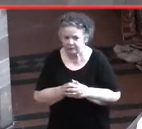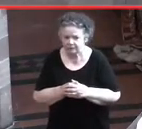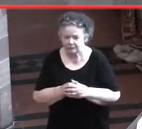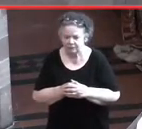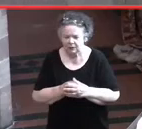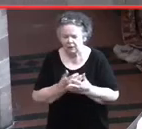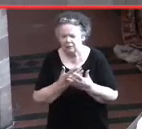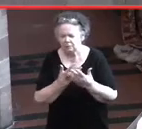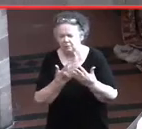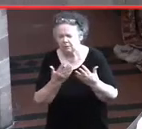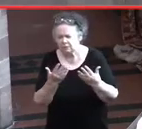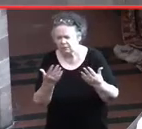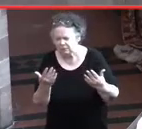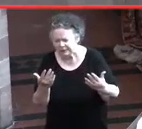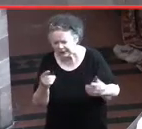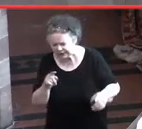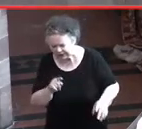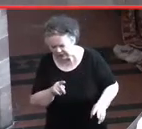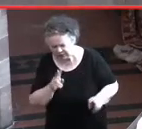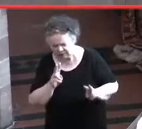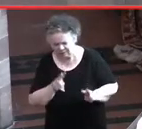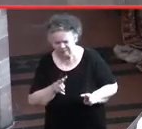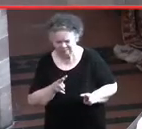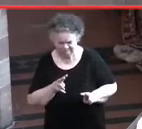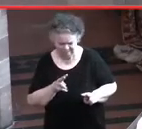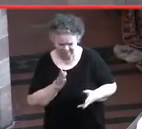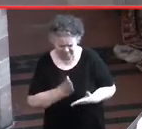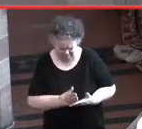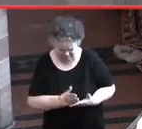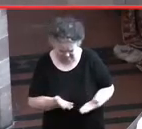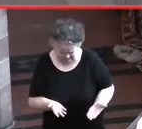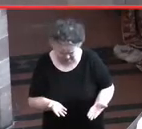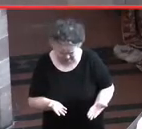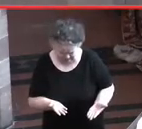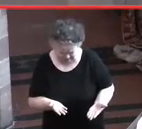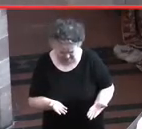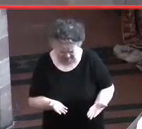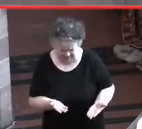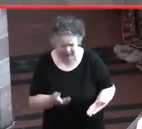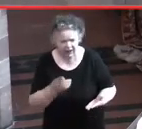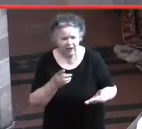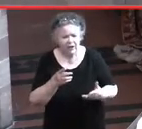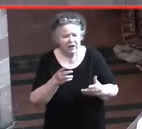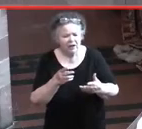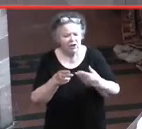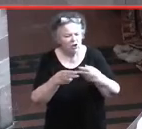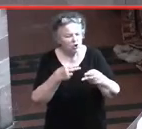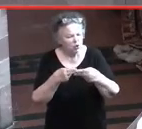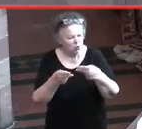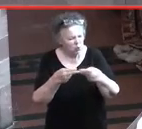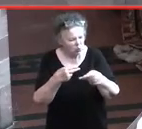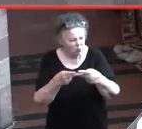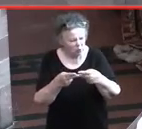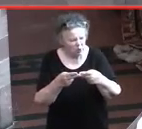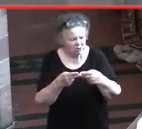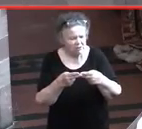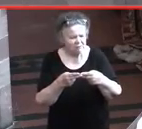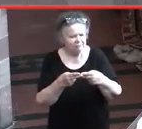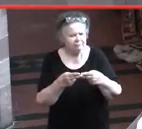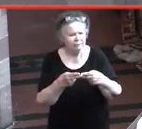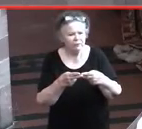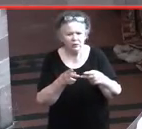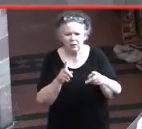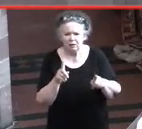So often it doesn't look much like it. In the news headlines, in what